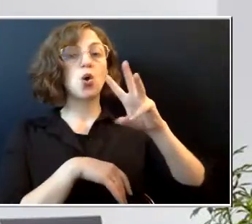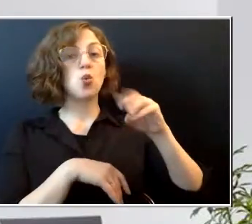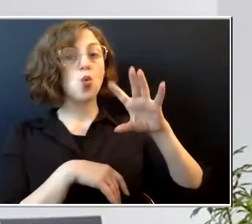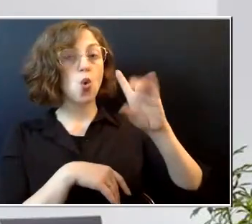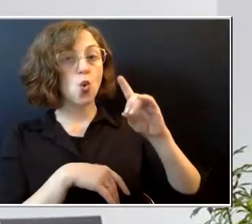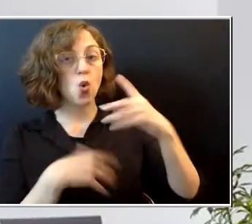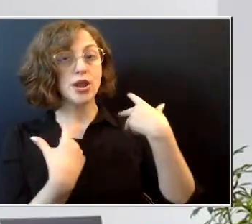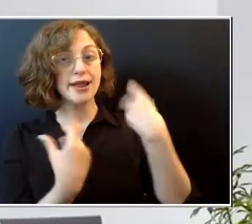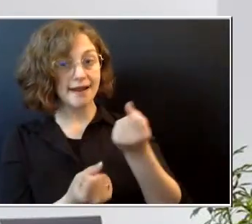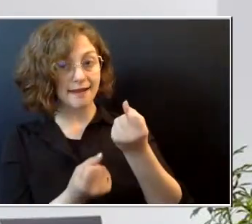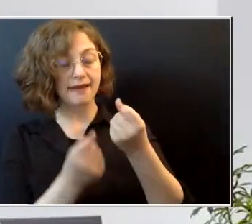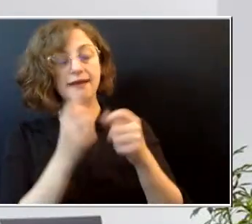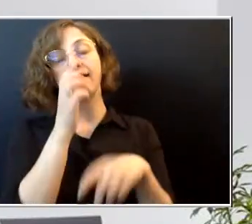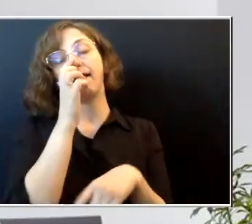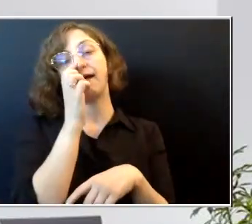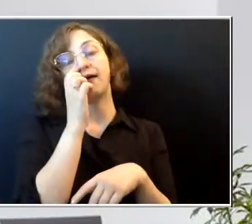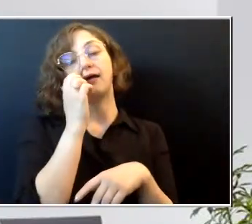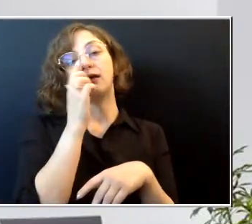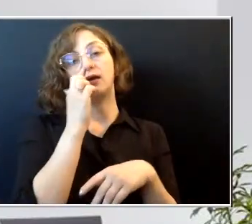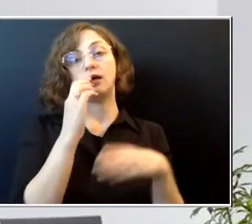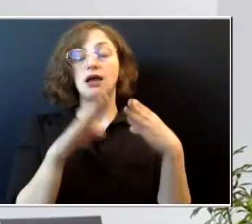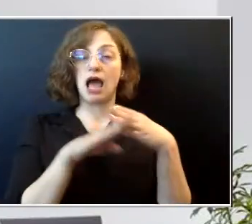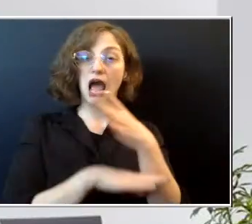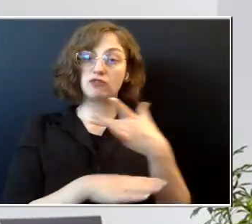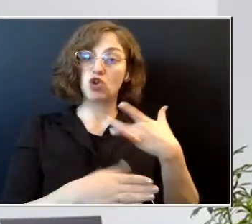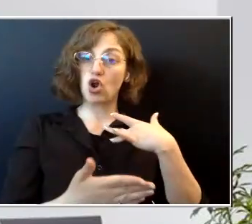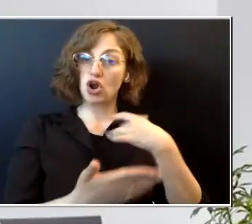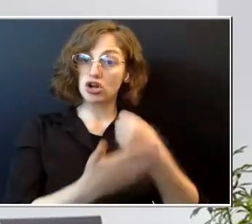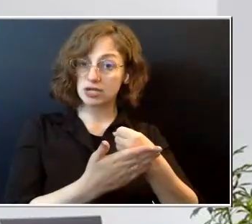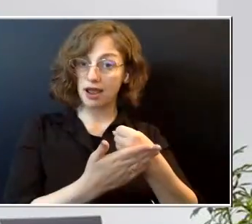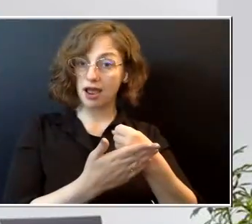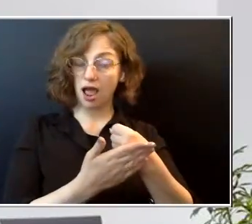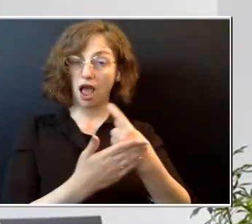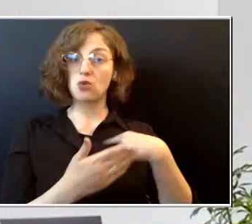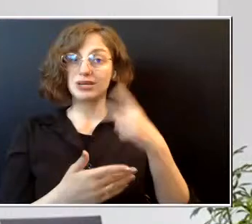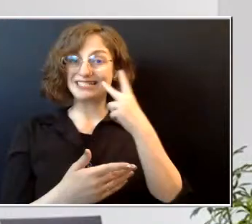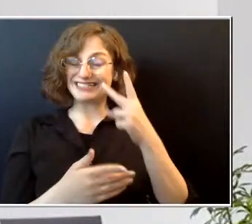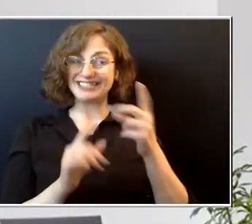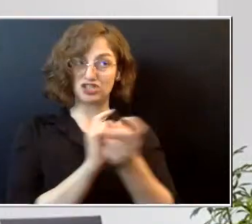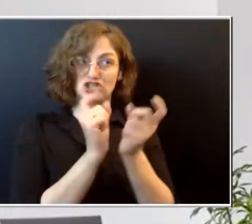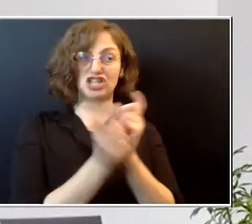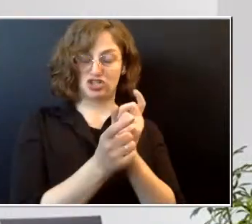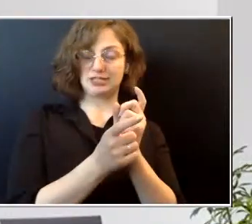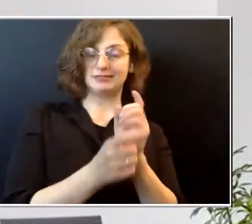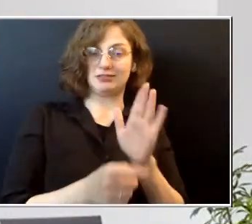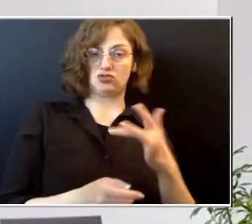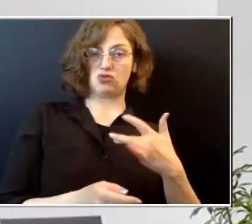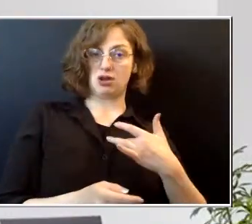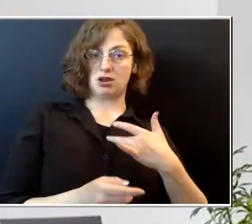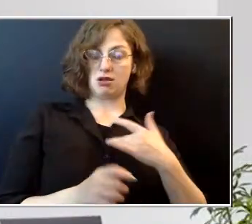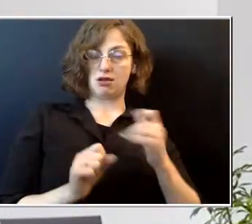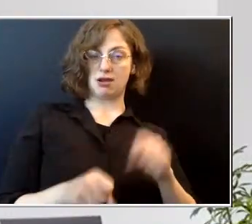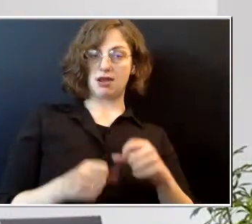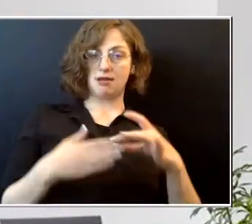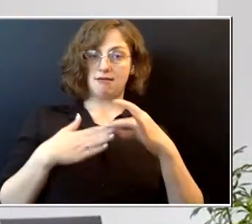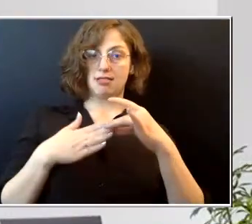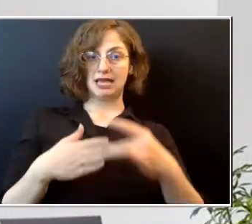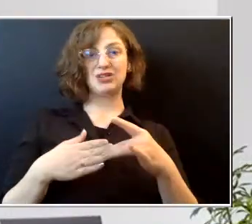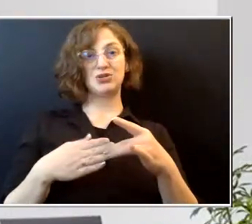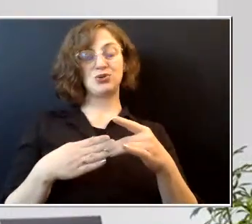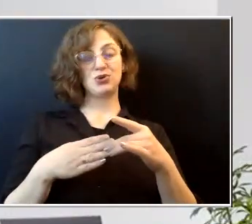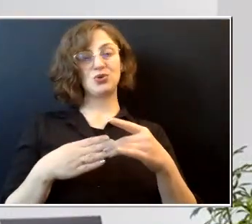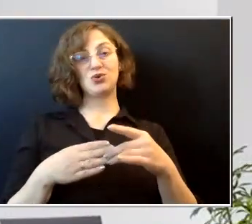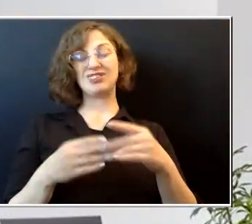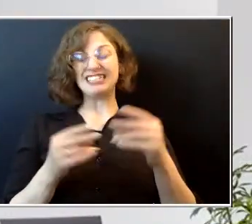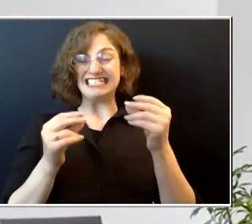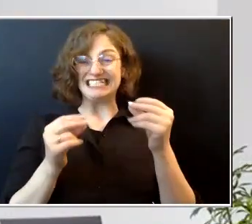there. After a heart attack, there are changes in the innervation of the heart that can lead to actually sudden death in some